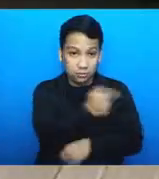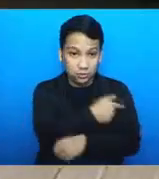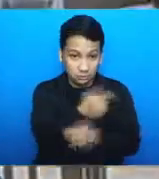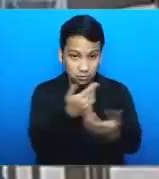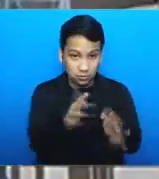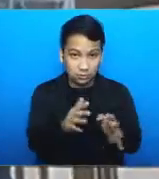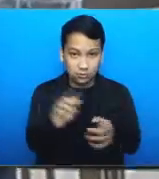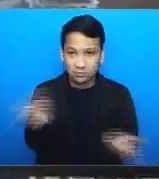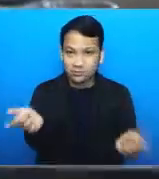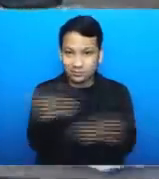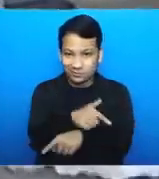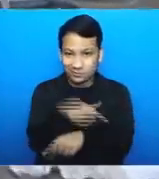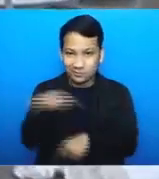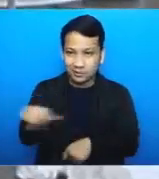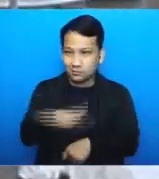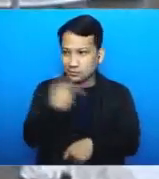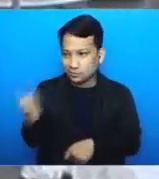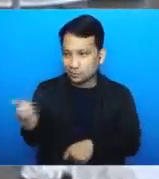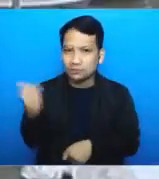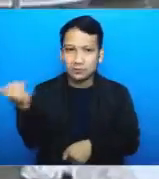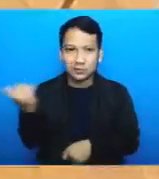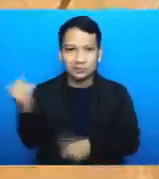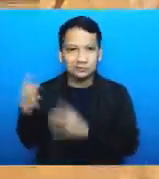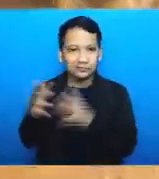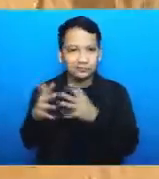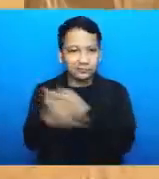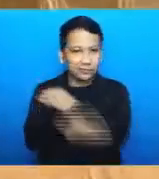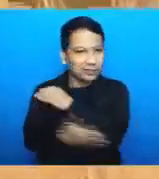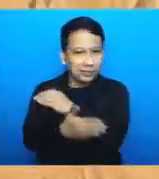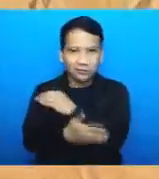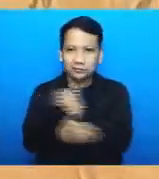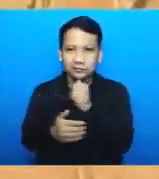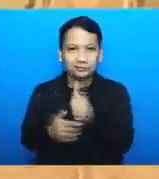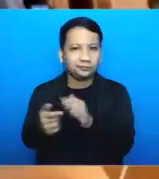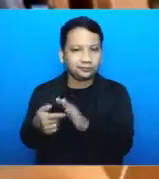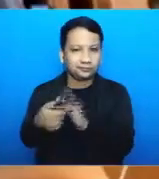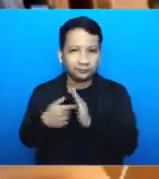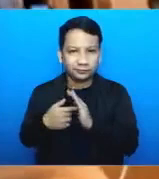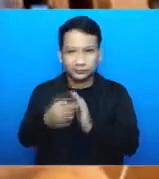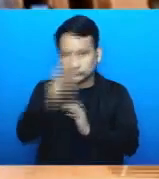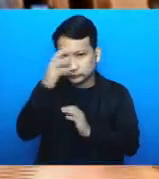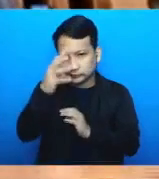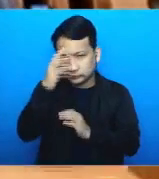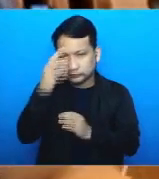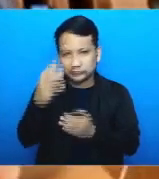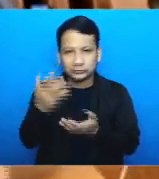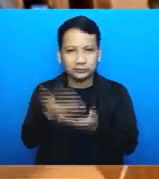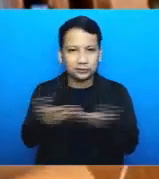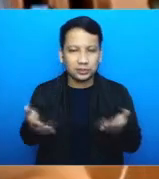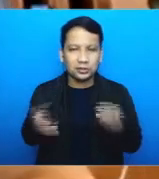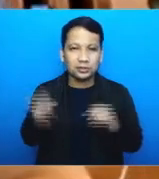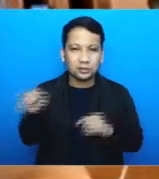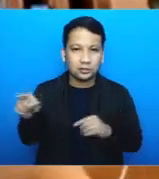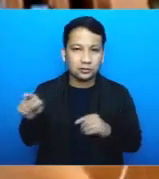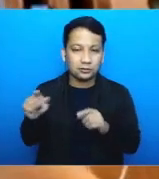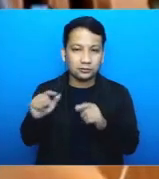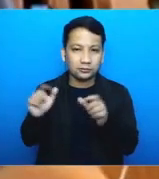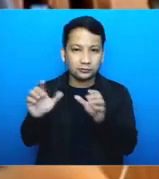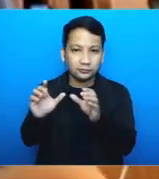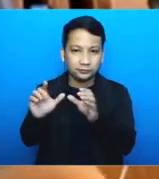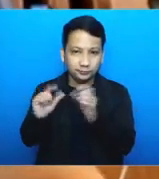versa? We've seen it in other countries. It's not we're not reinventing anything. They put a section for